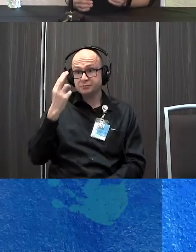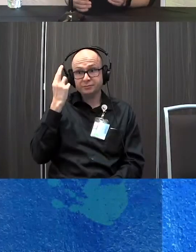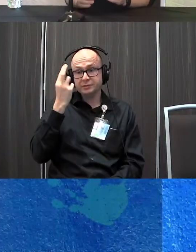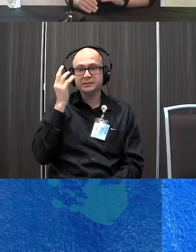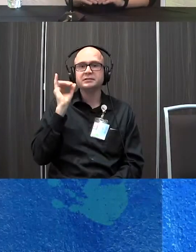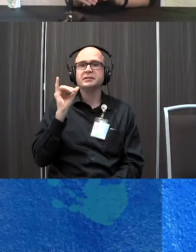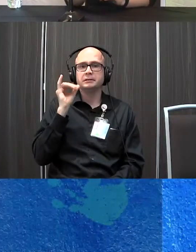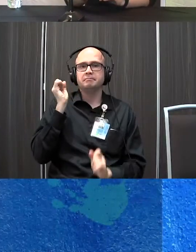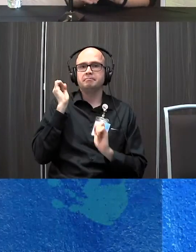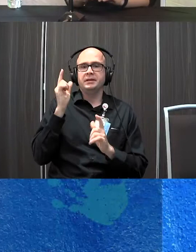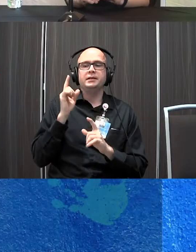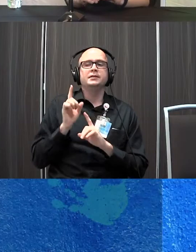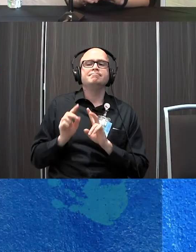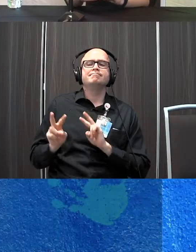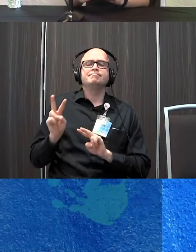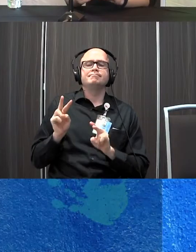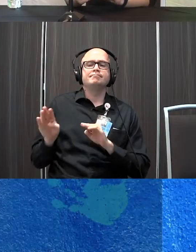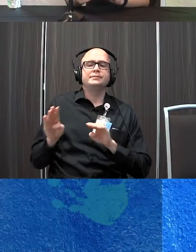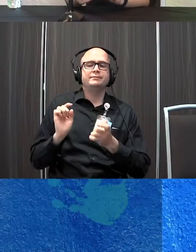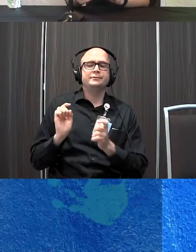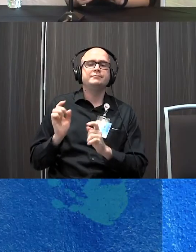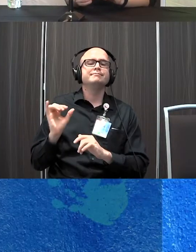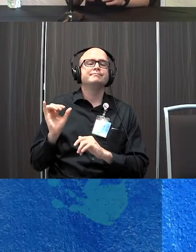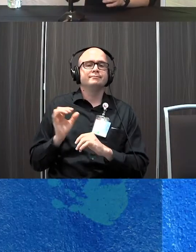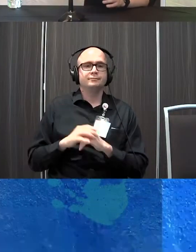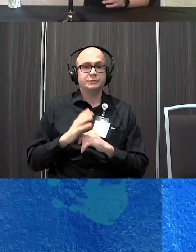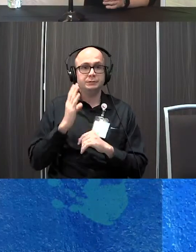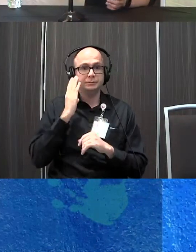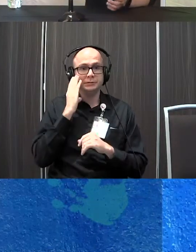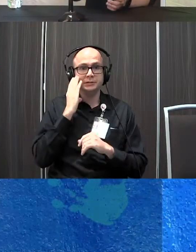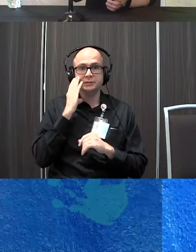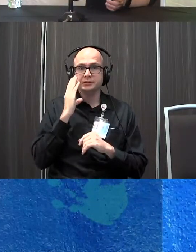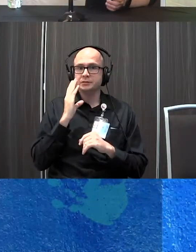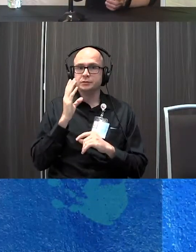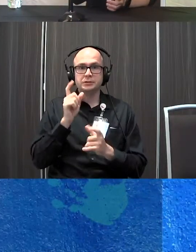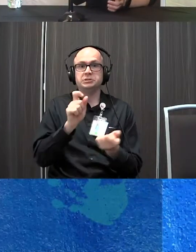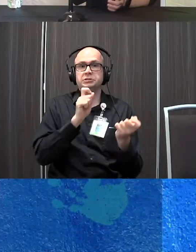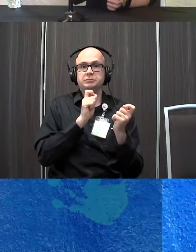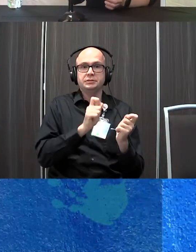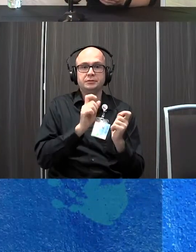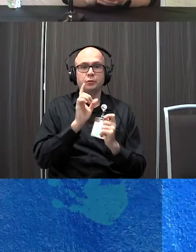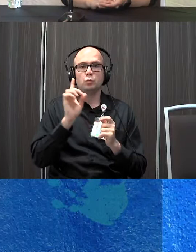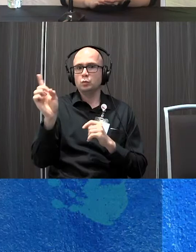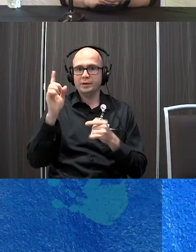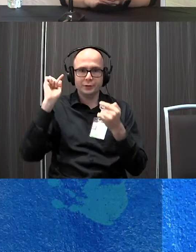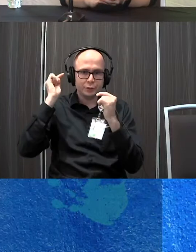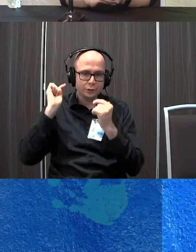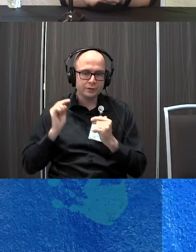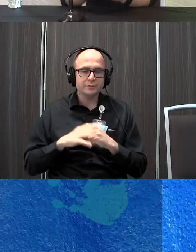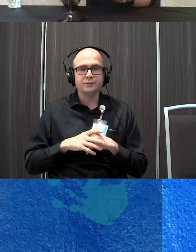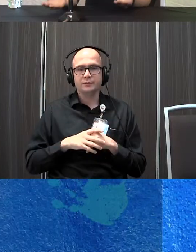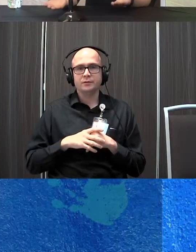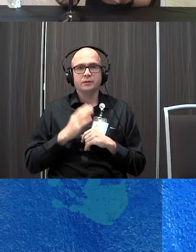many very, very subtle behavioral changes that indicate even to the very specific, where they're hurting. So I